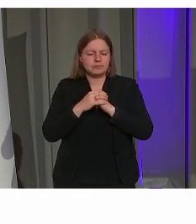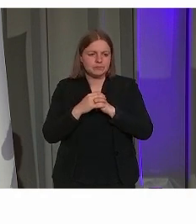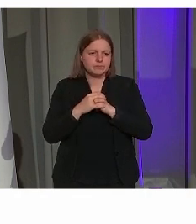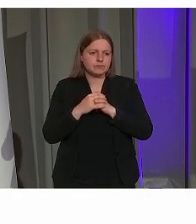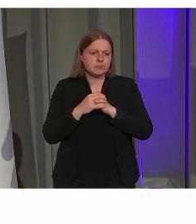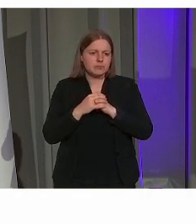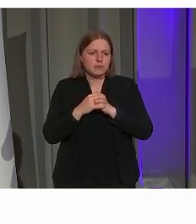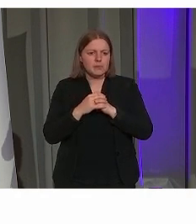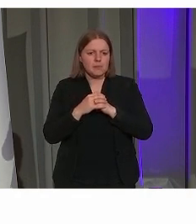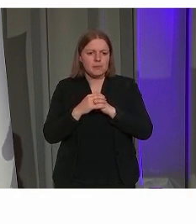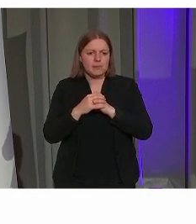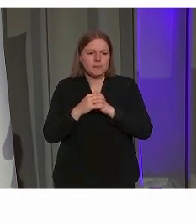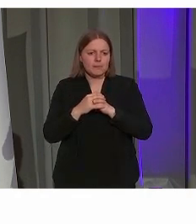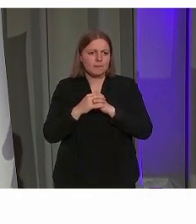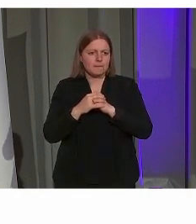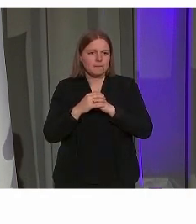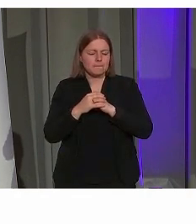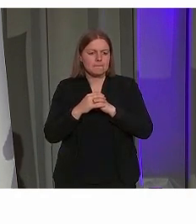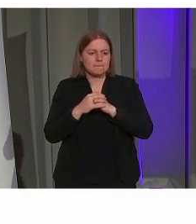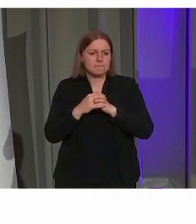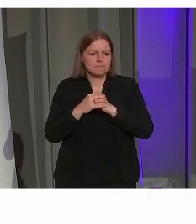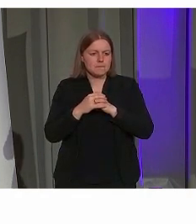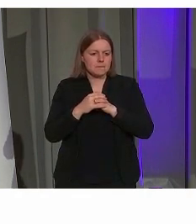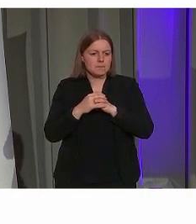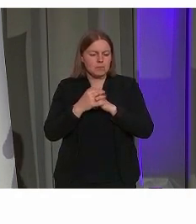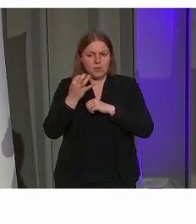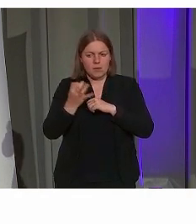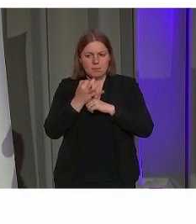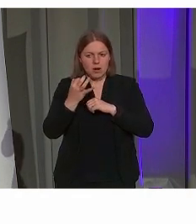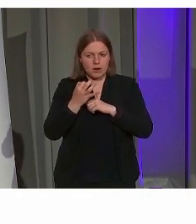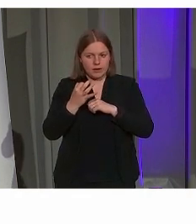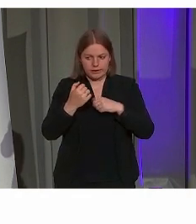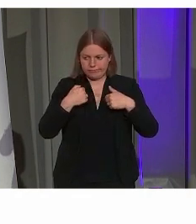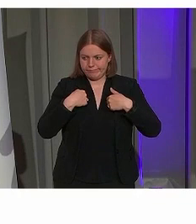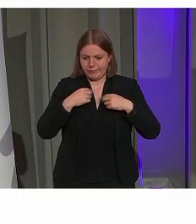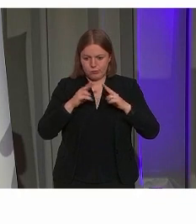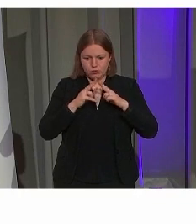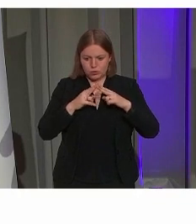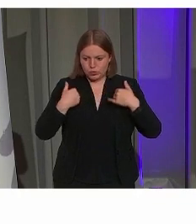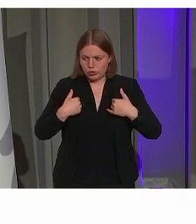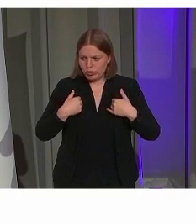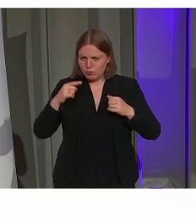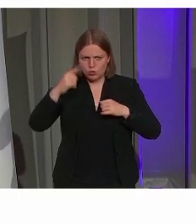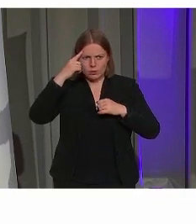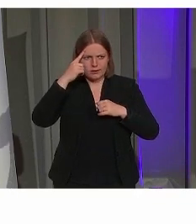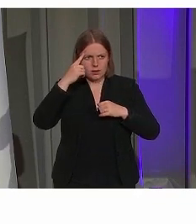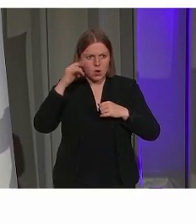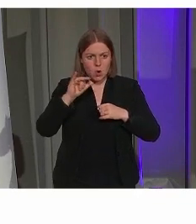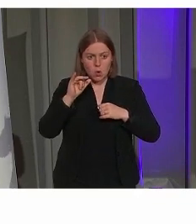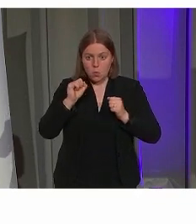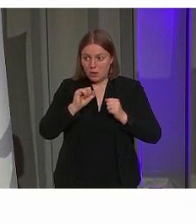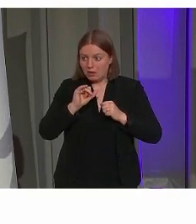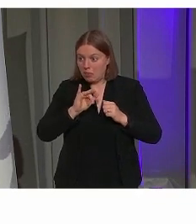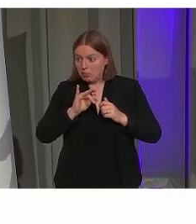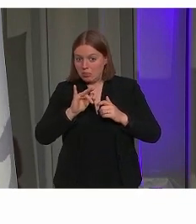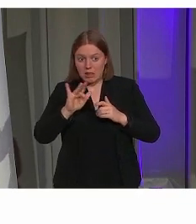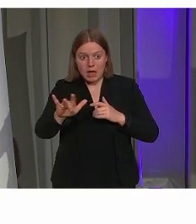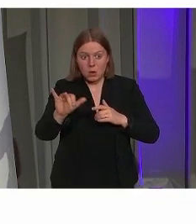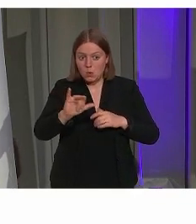we think communication is very important. Other colleagues talked about it as well. It's very important that as a visitor, you